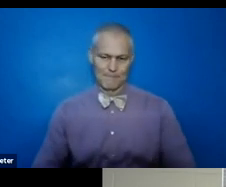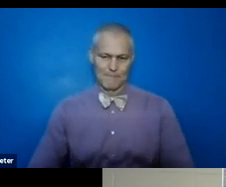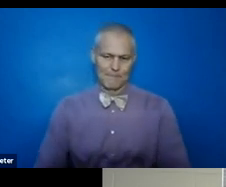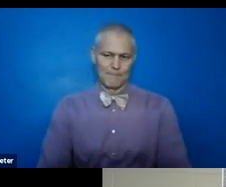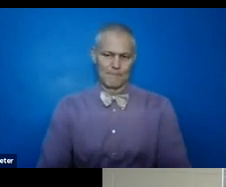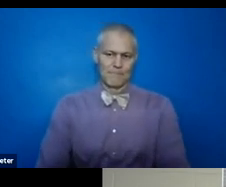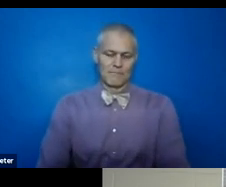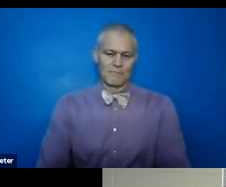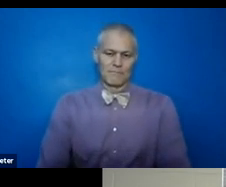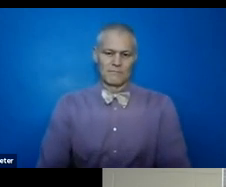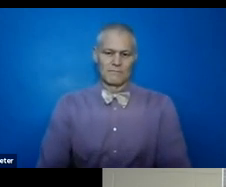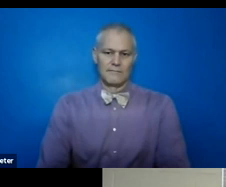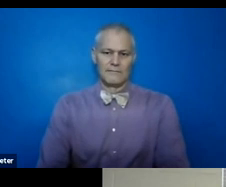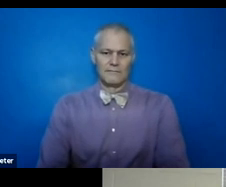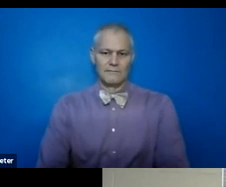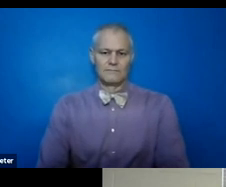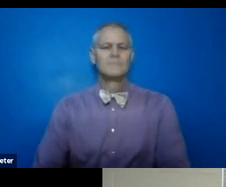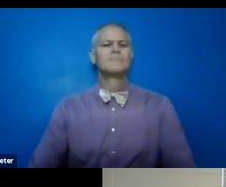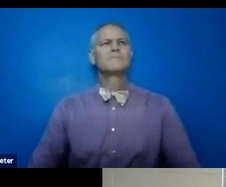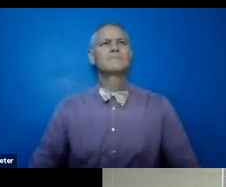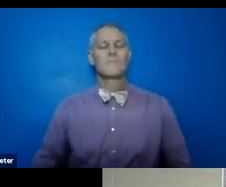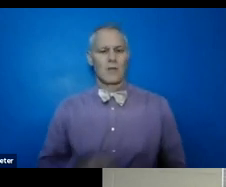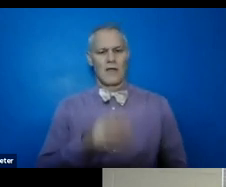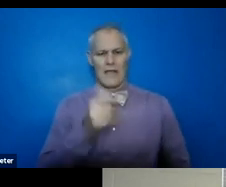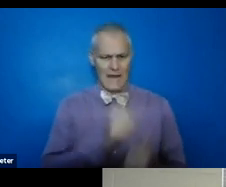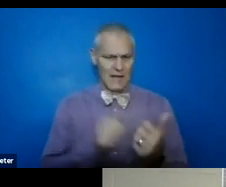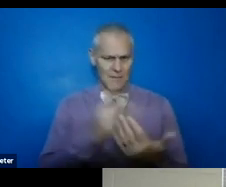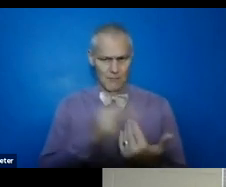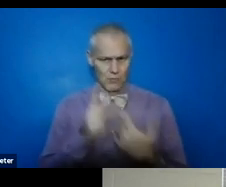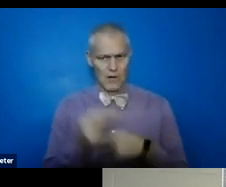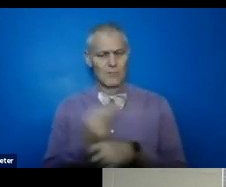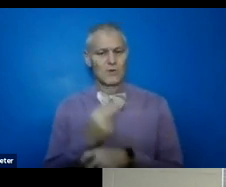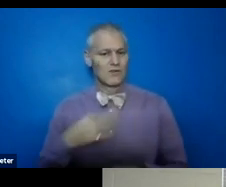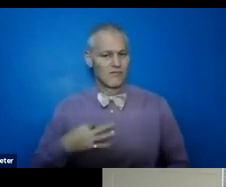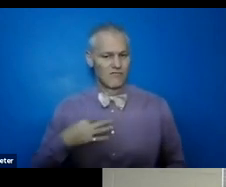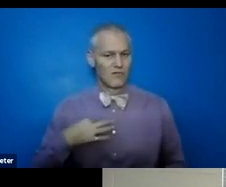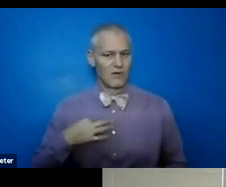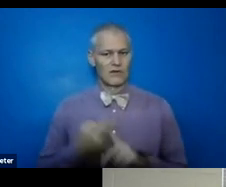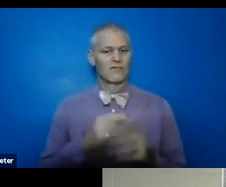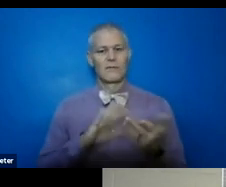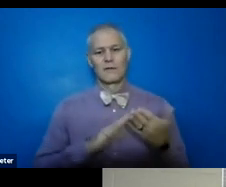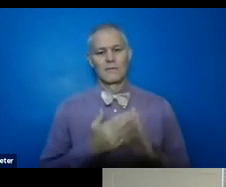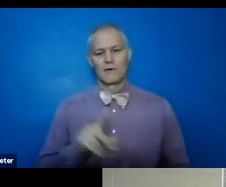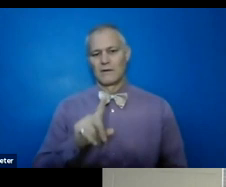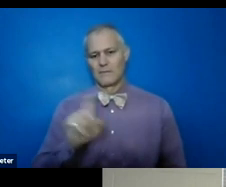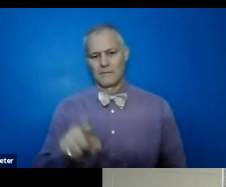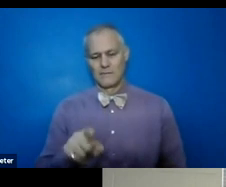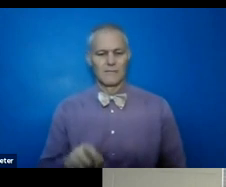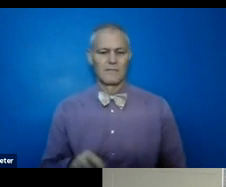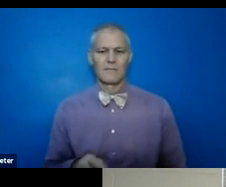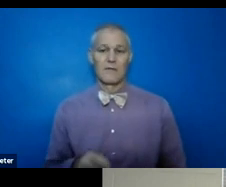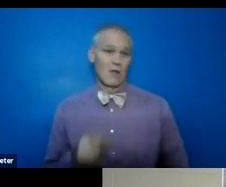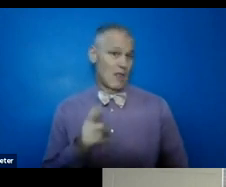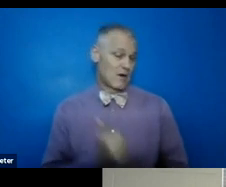this one asks whether any of your programs utilize volunteers from the community. I'm curious if this would